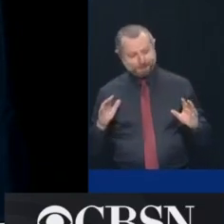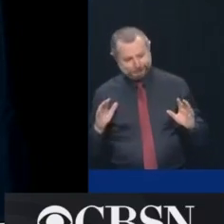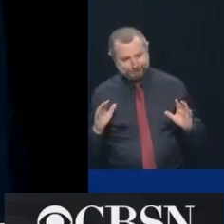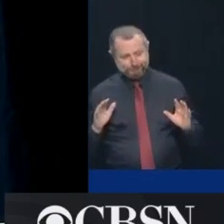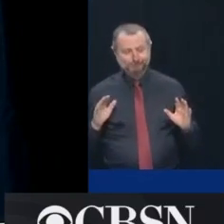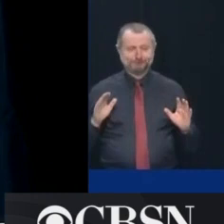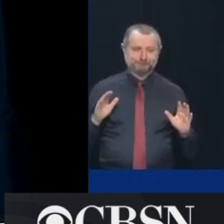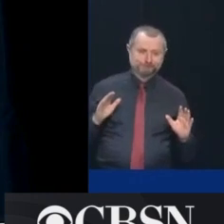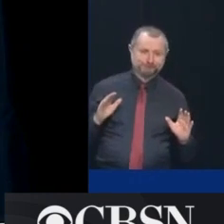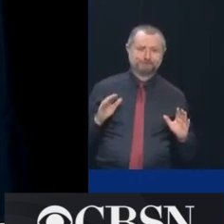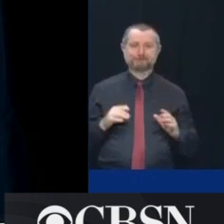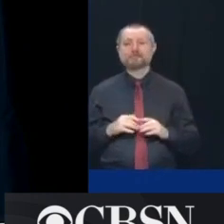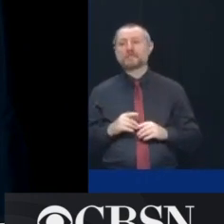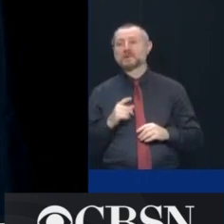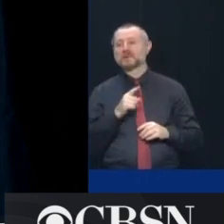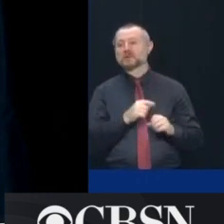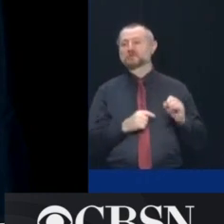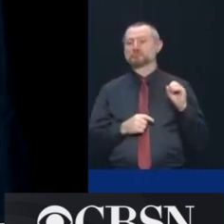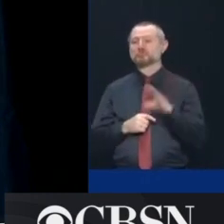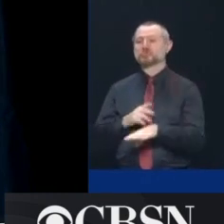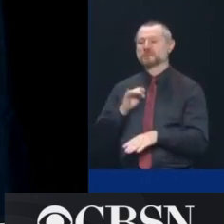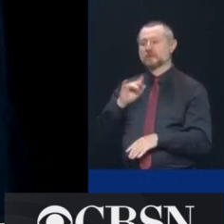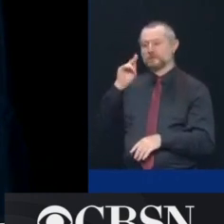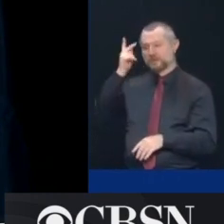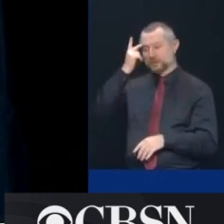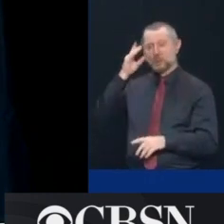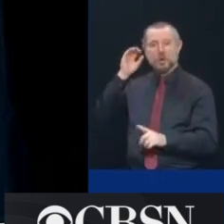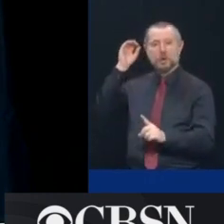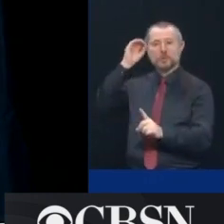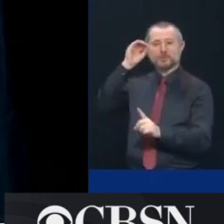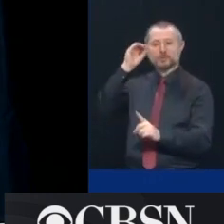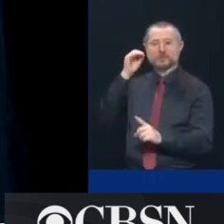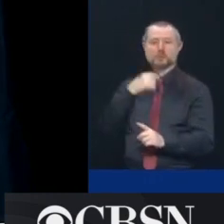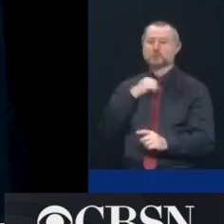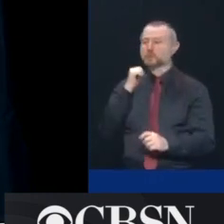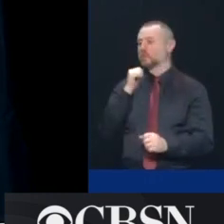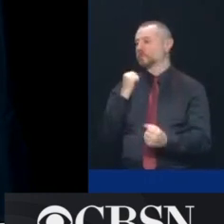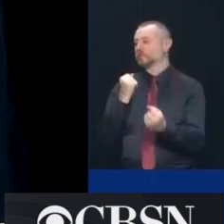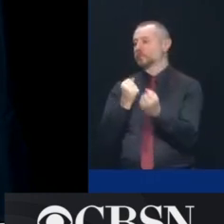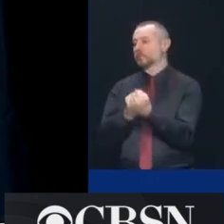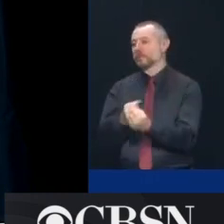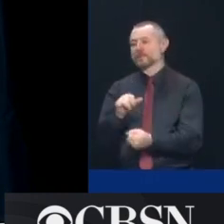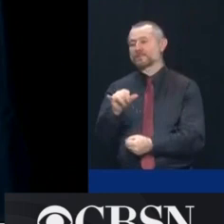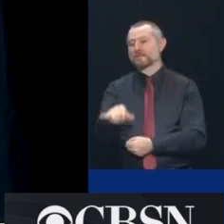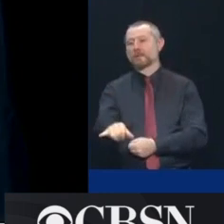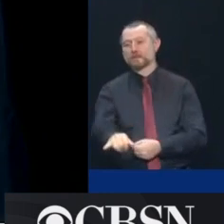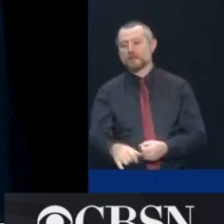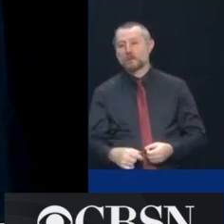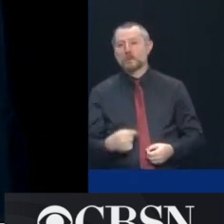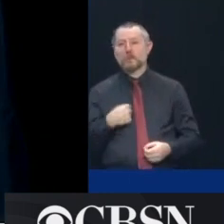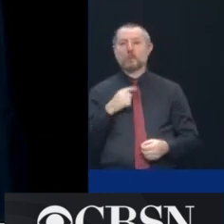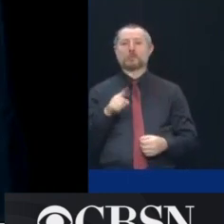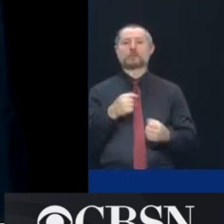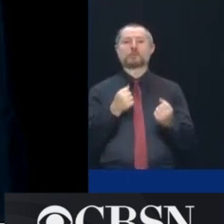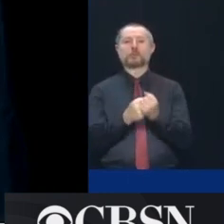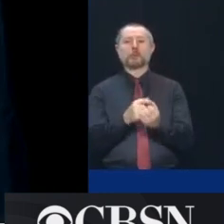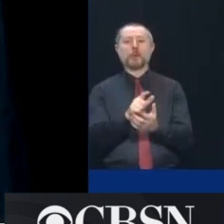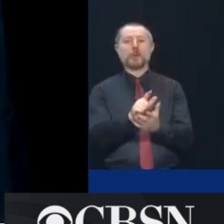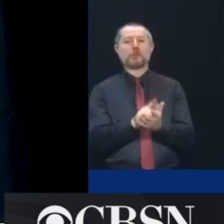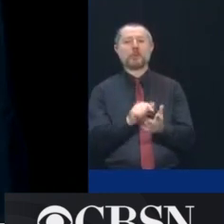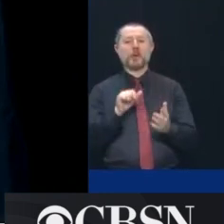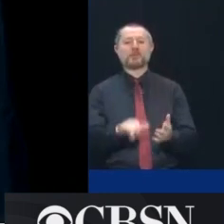they're giving their political opinion and then saying, I'll only enforce the laws that I politically agree